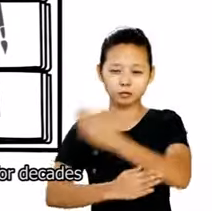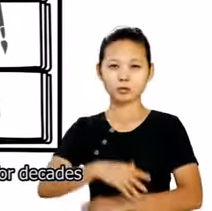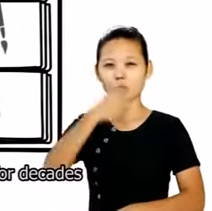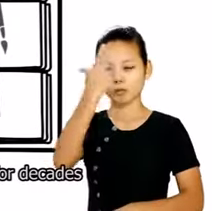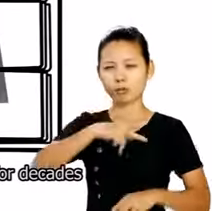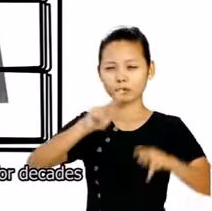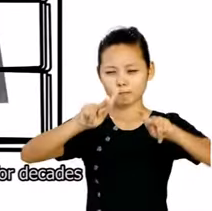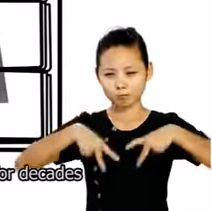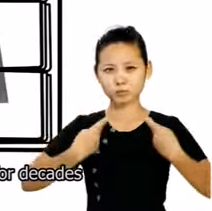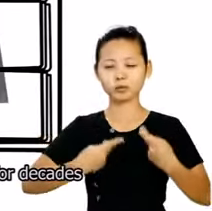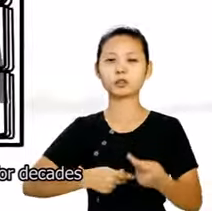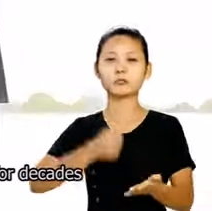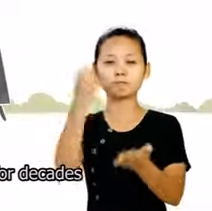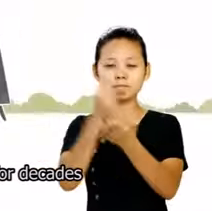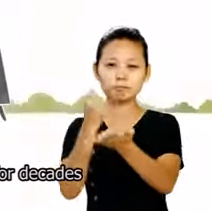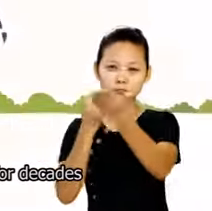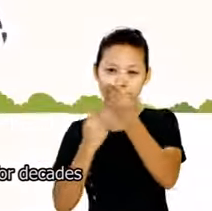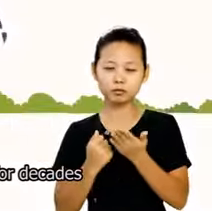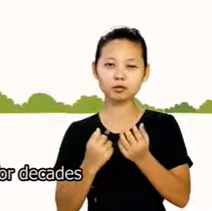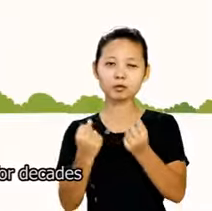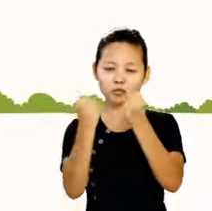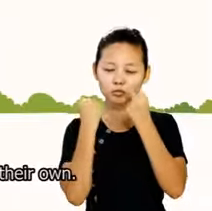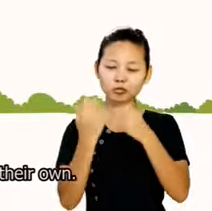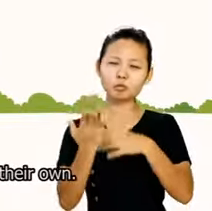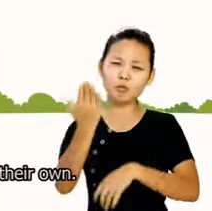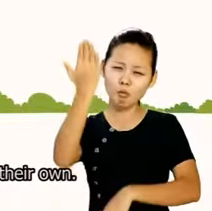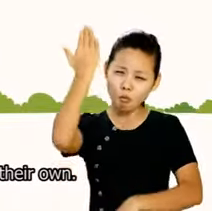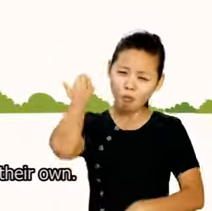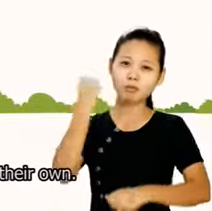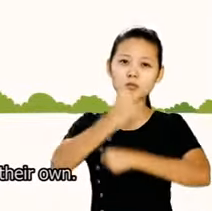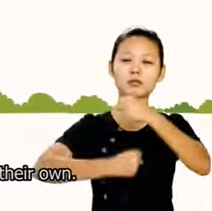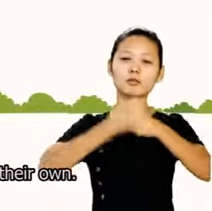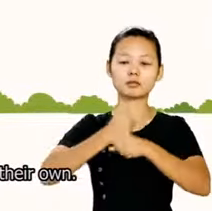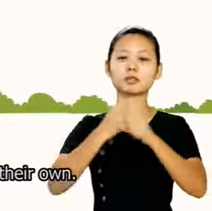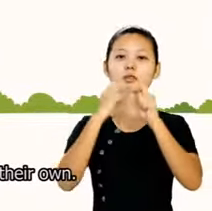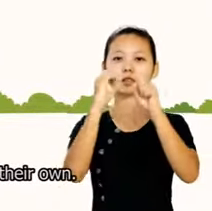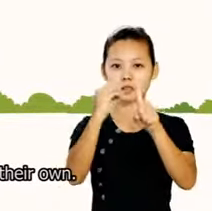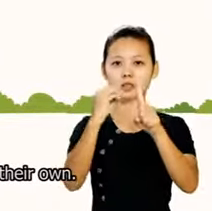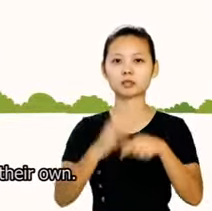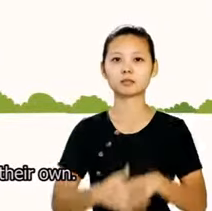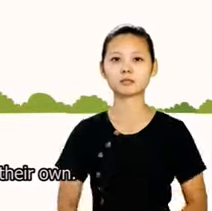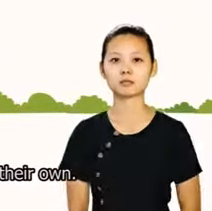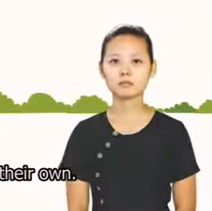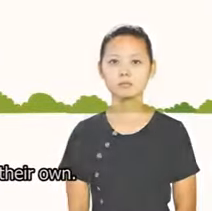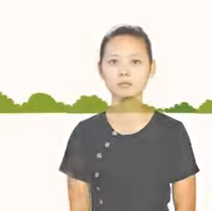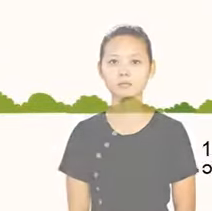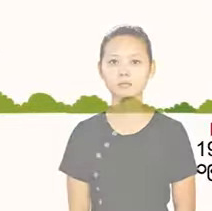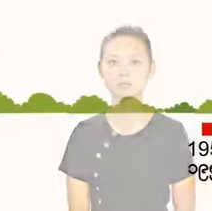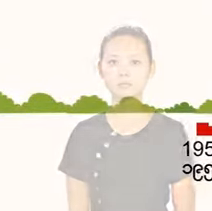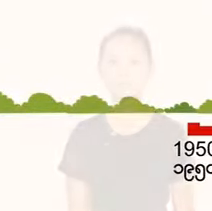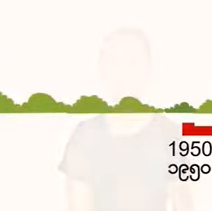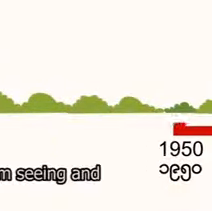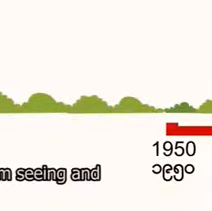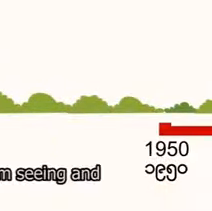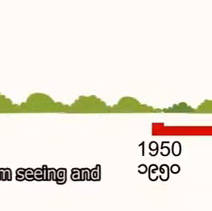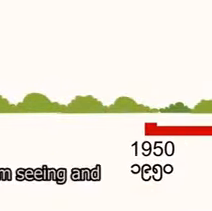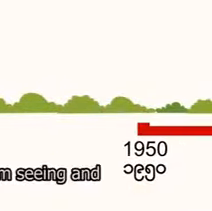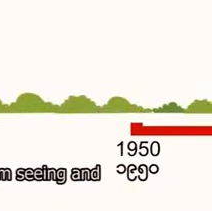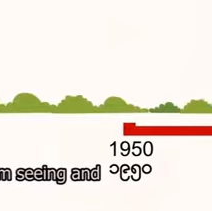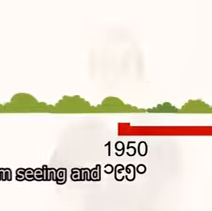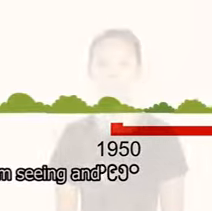Persons with disabilities campaigned for decades for a convention on human rights of their own.